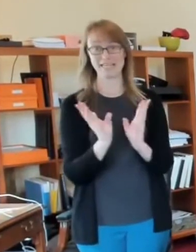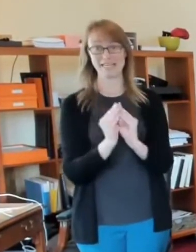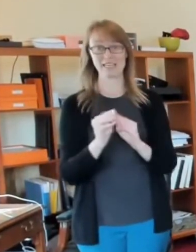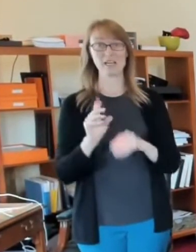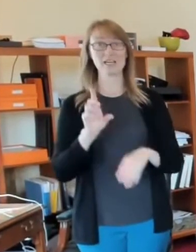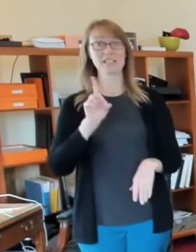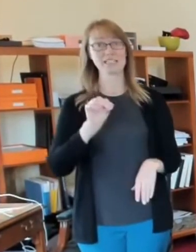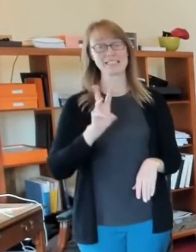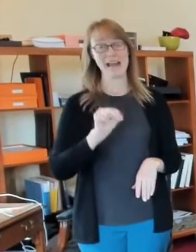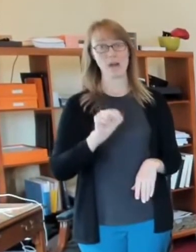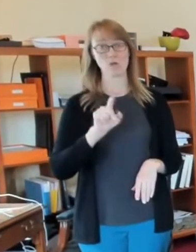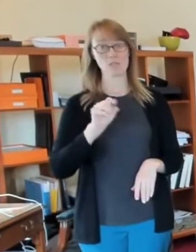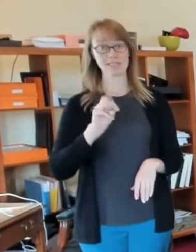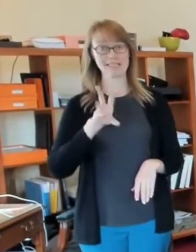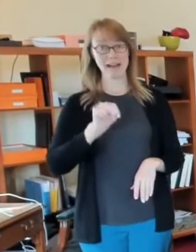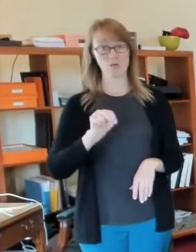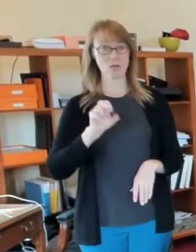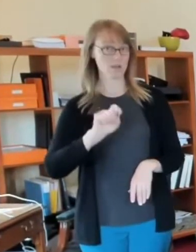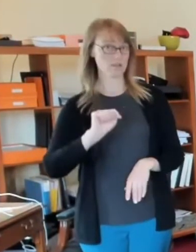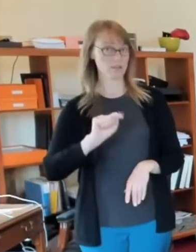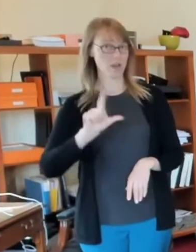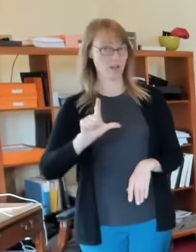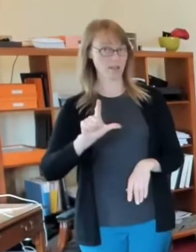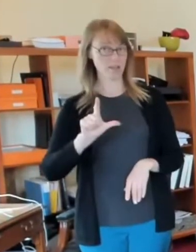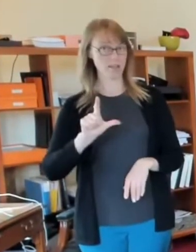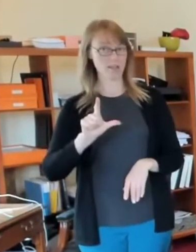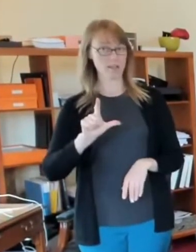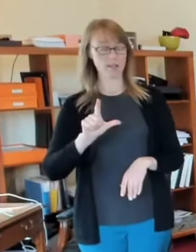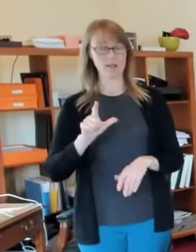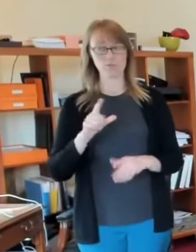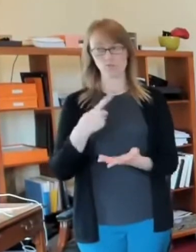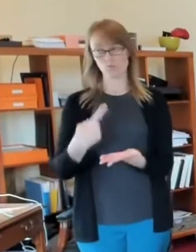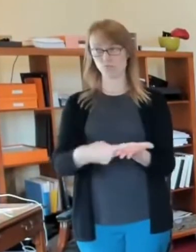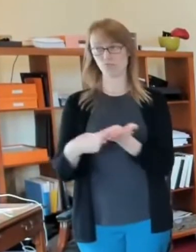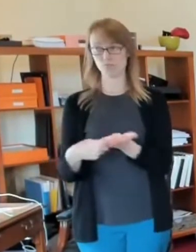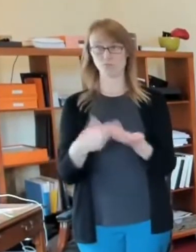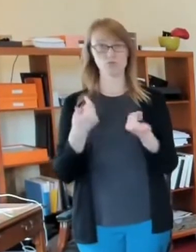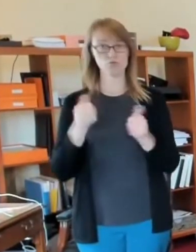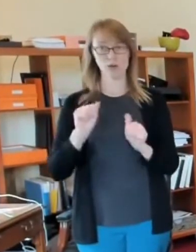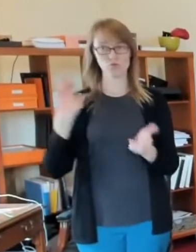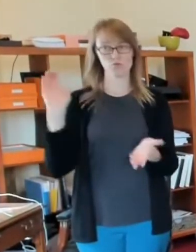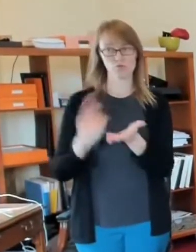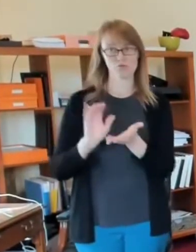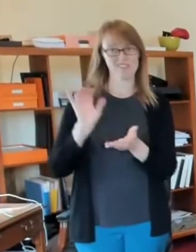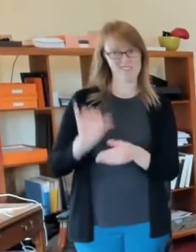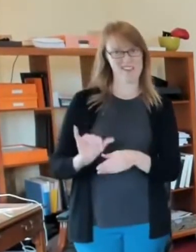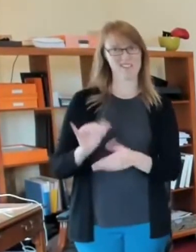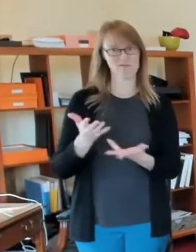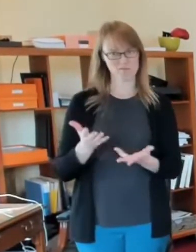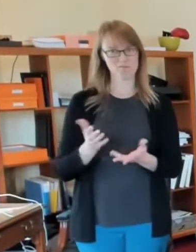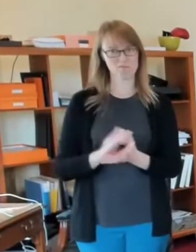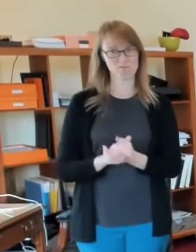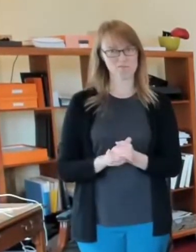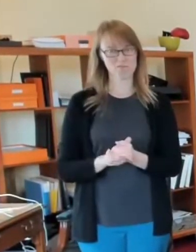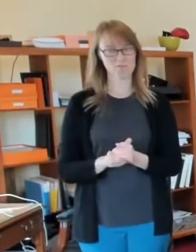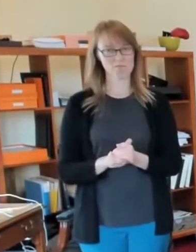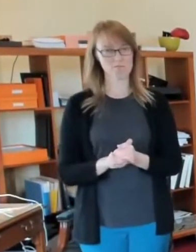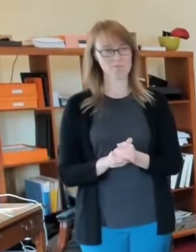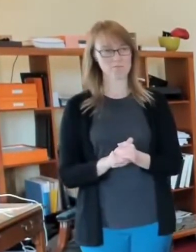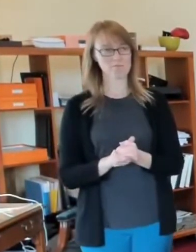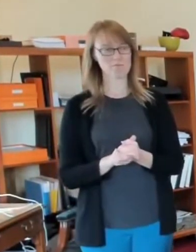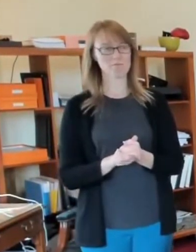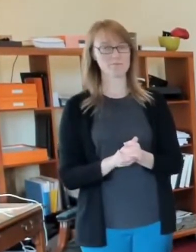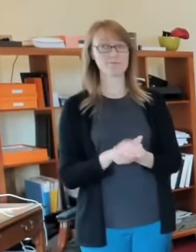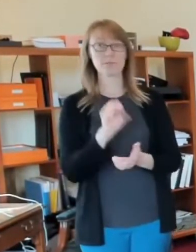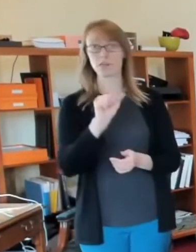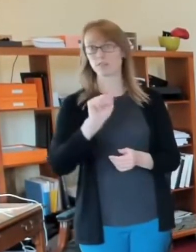who live near there. So as we try to stem this behavior. Sarah's question, Mayor, and she asked that you could